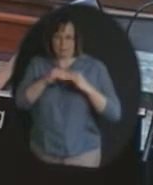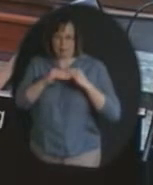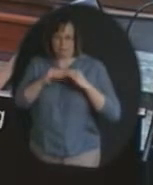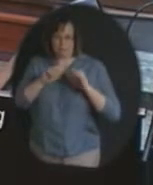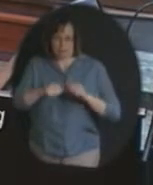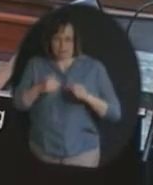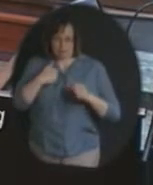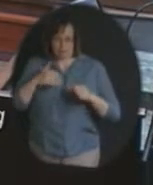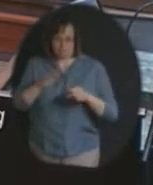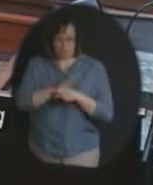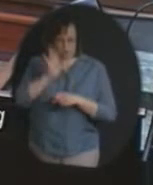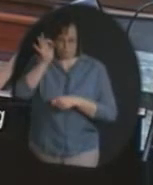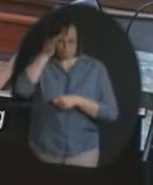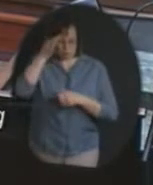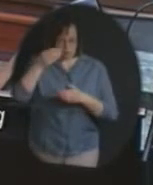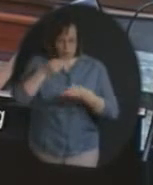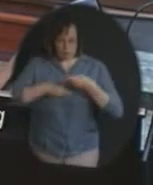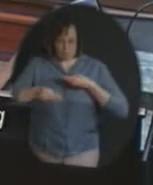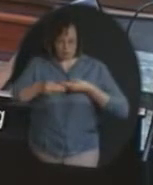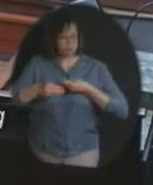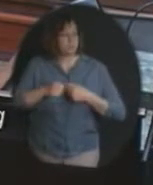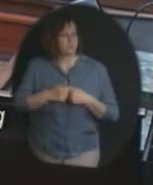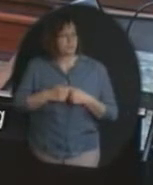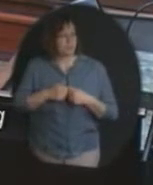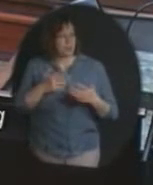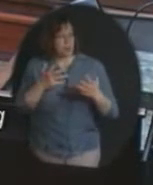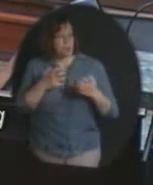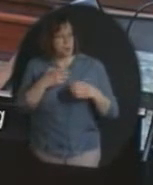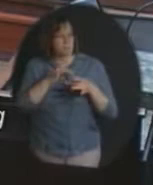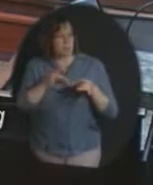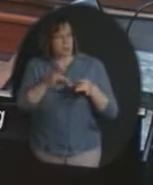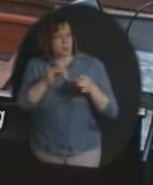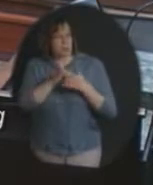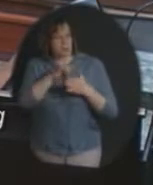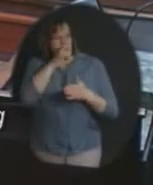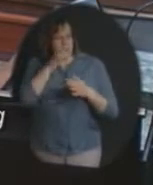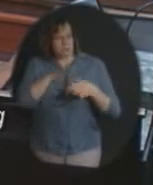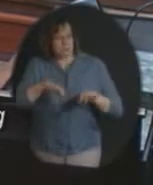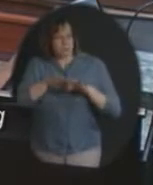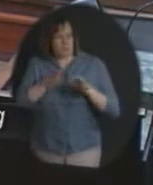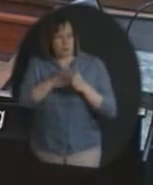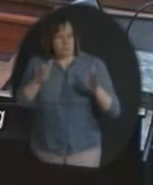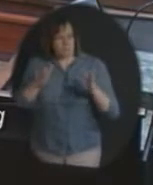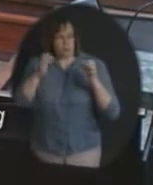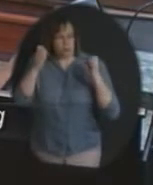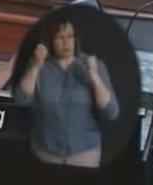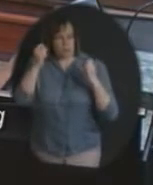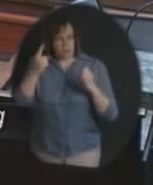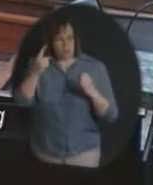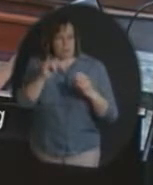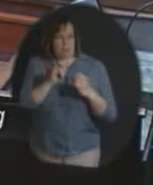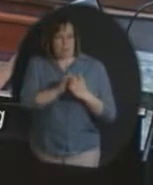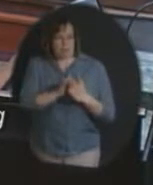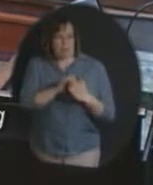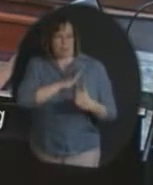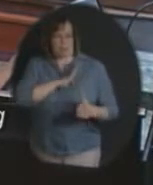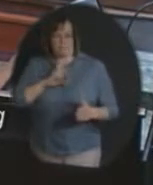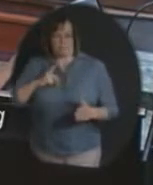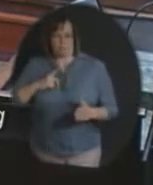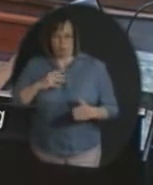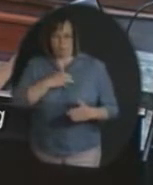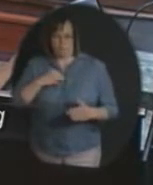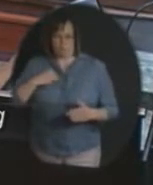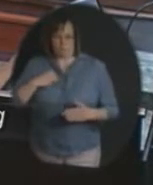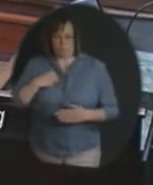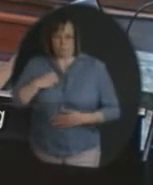we can get full federal reimbursement. Thank you. I just wanted to mention that because it's important for our public to understand that the board members